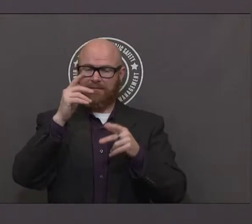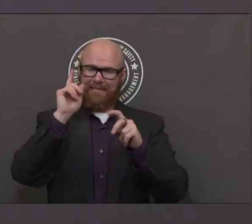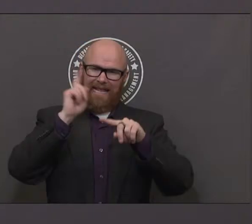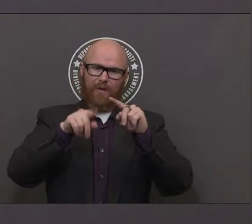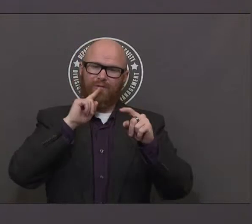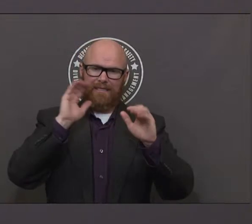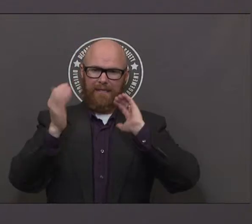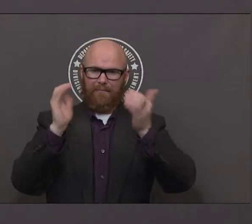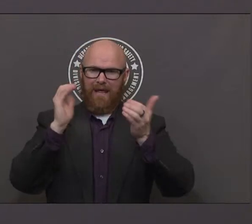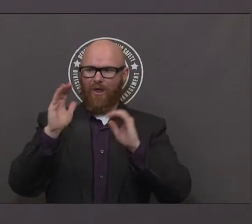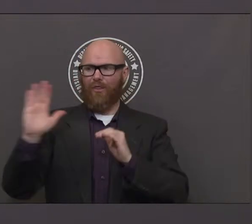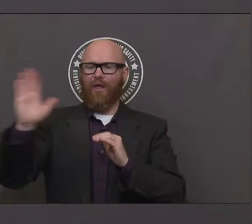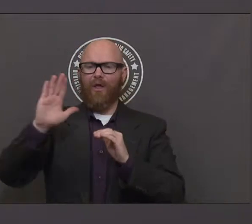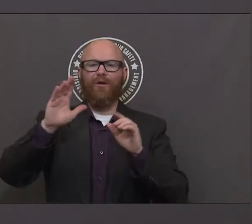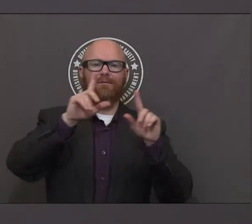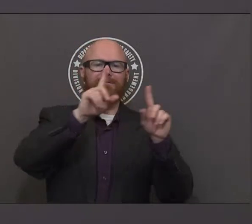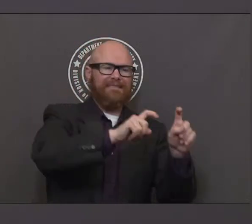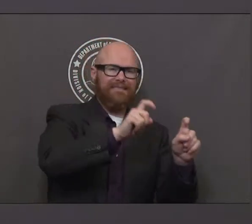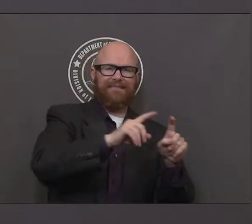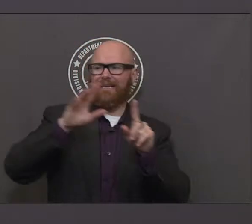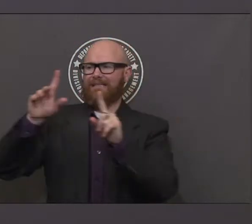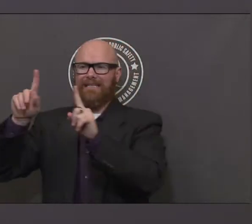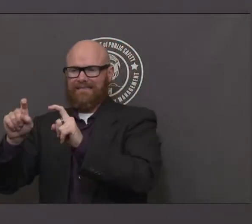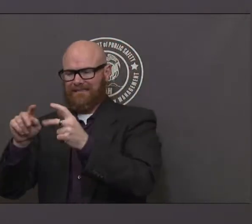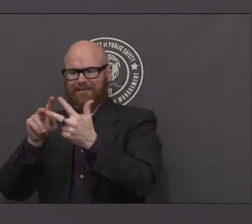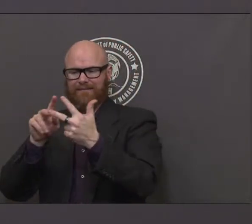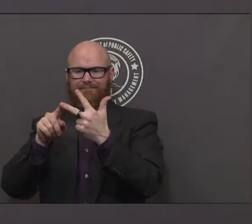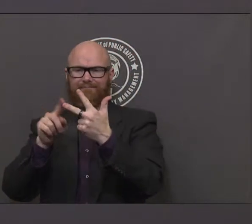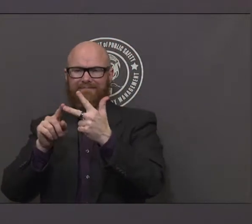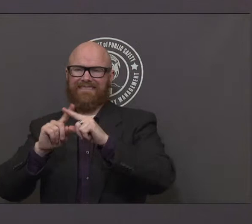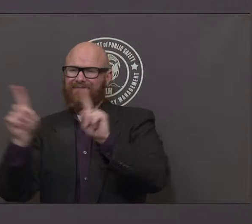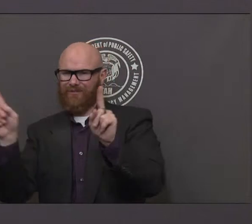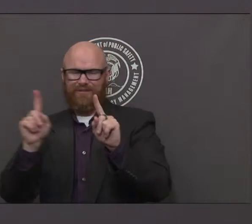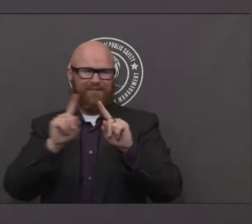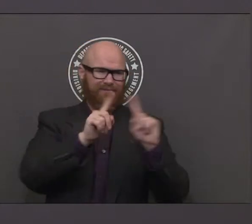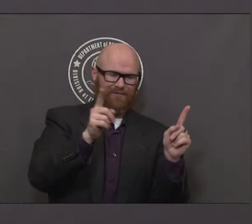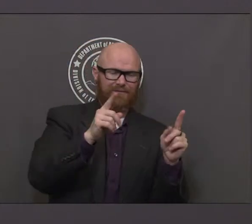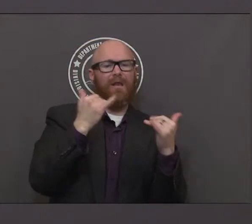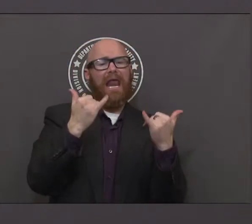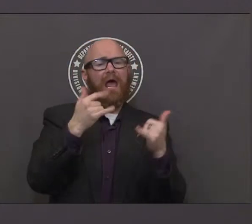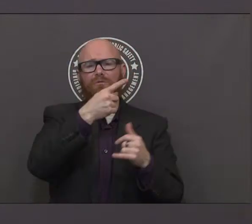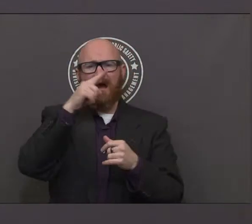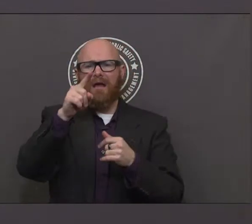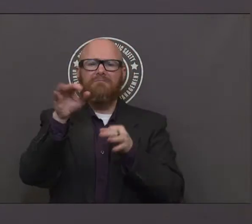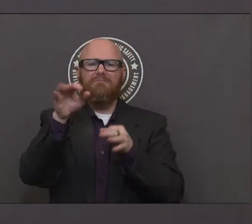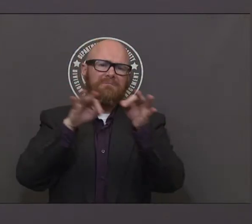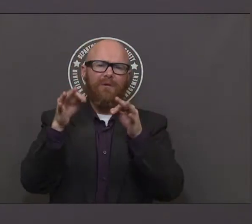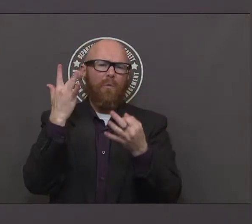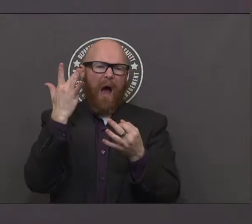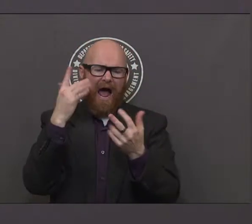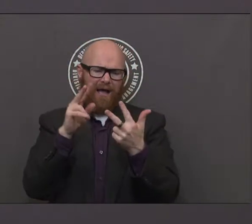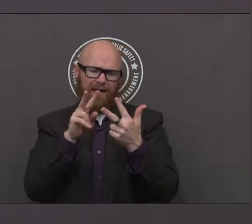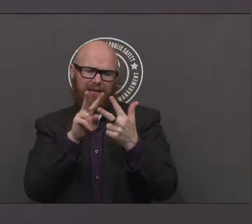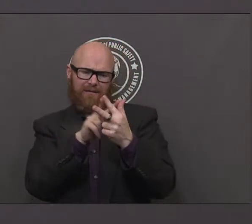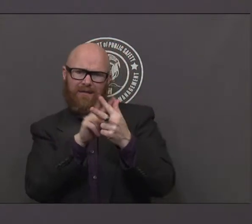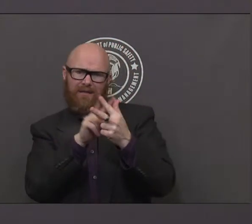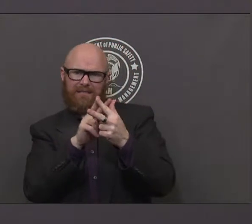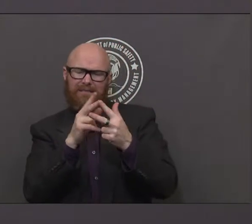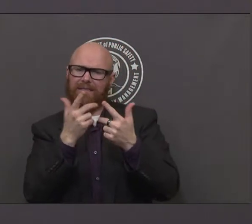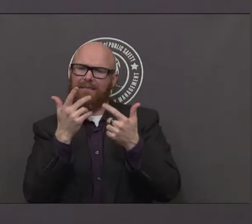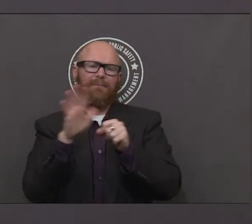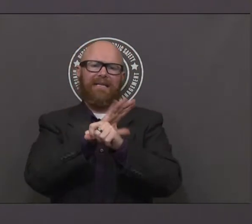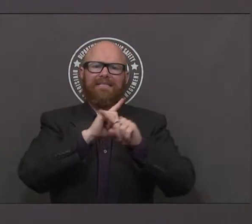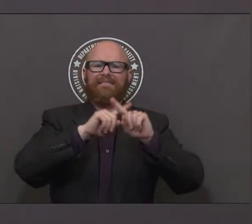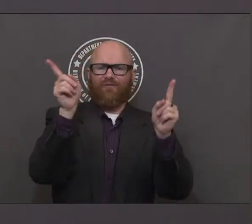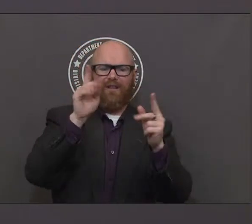of comparison when it comes to the effective rate. Can you give kind of a more apples to apples comparison as far as the